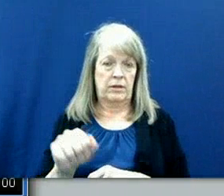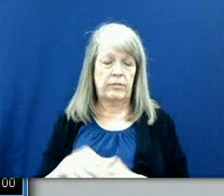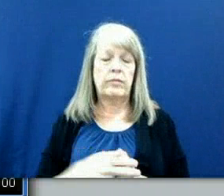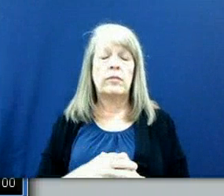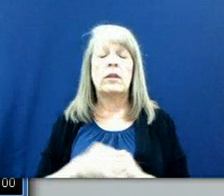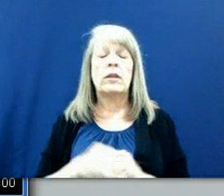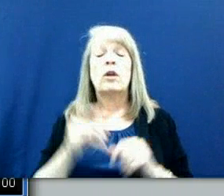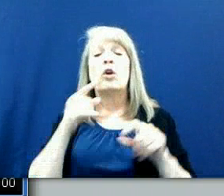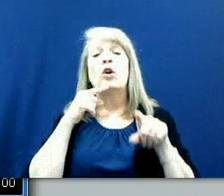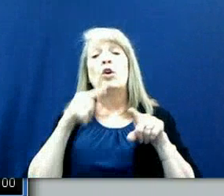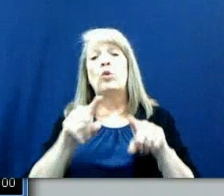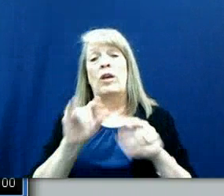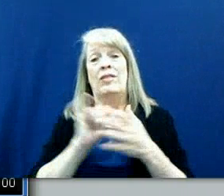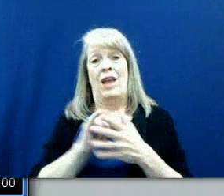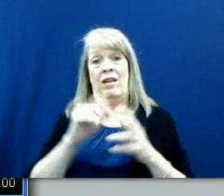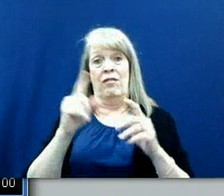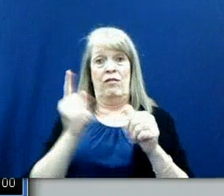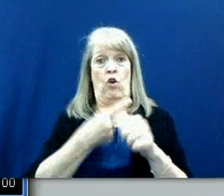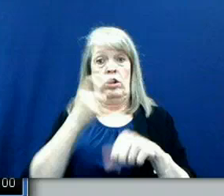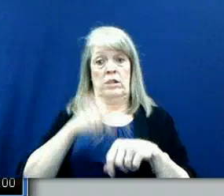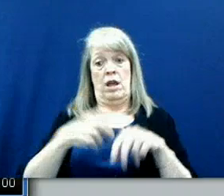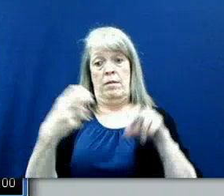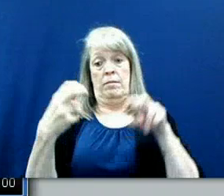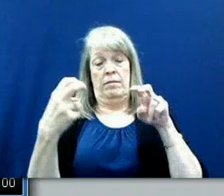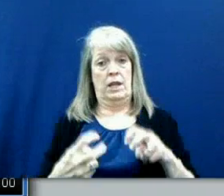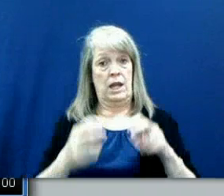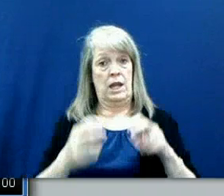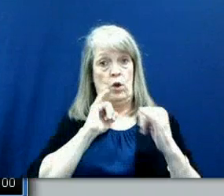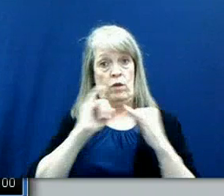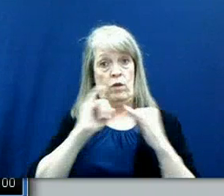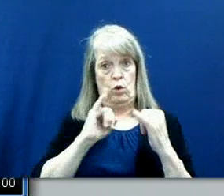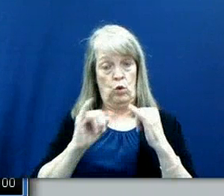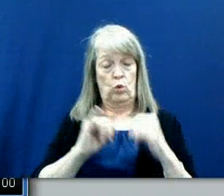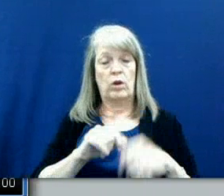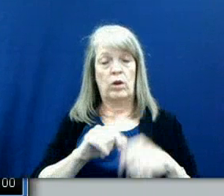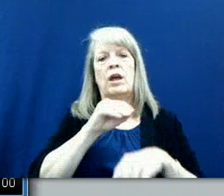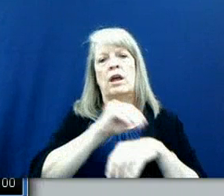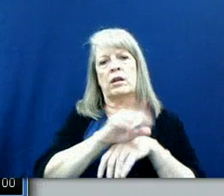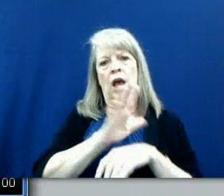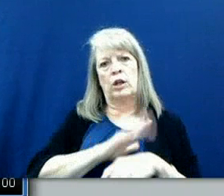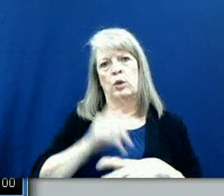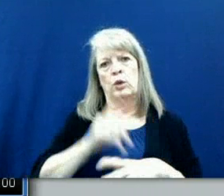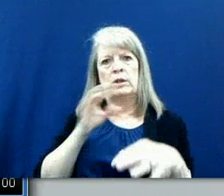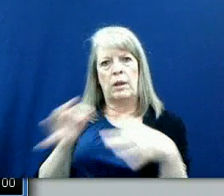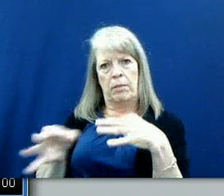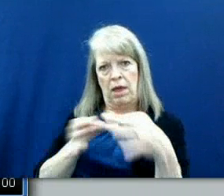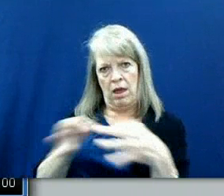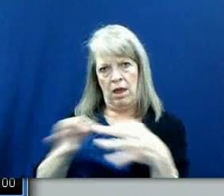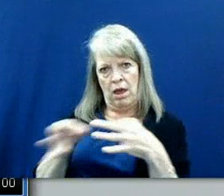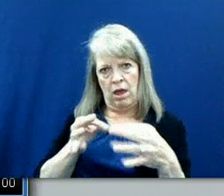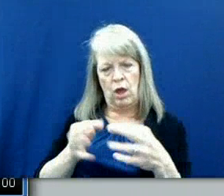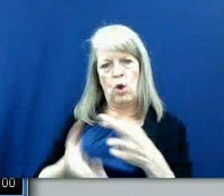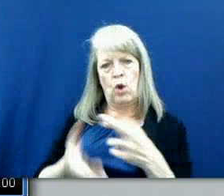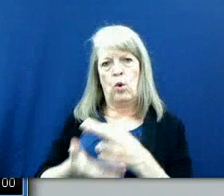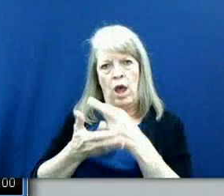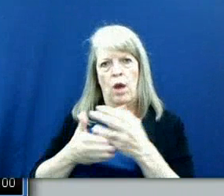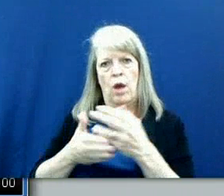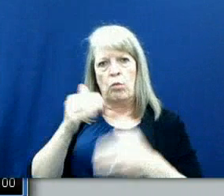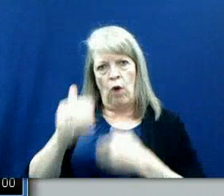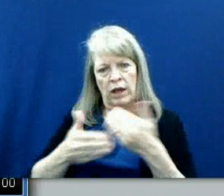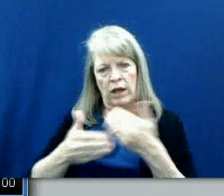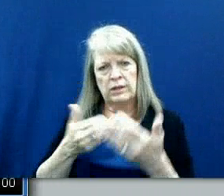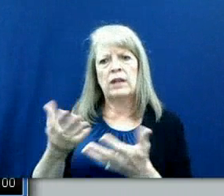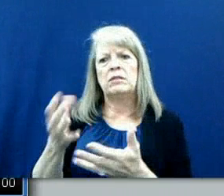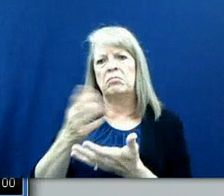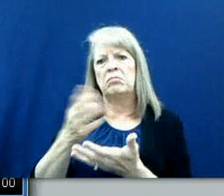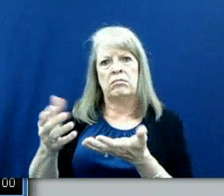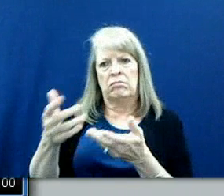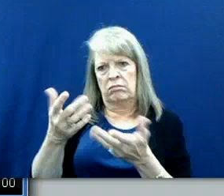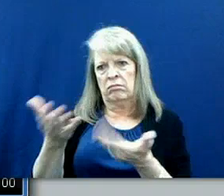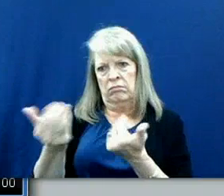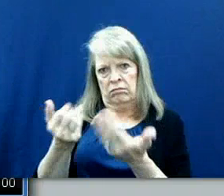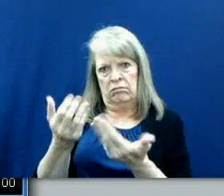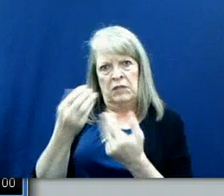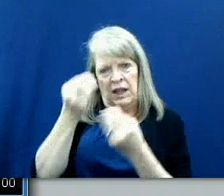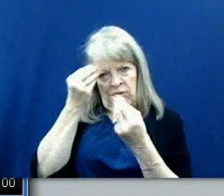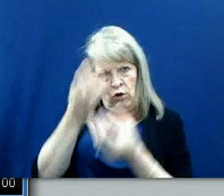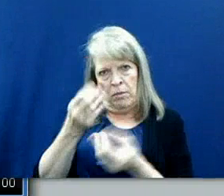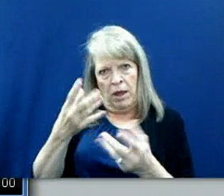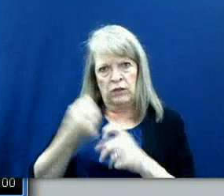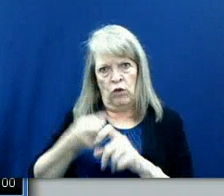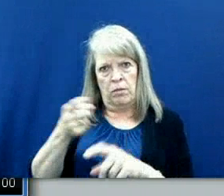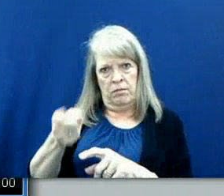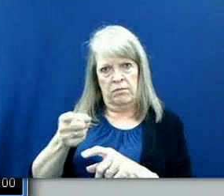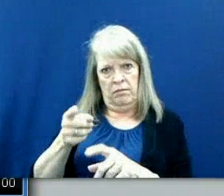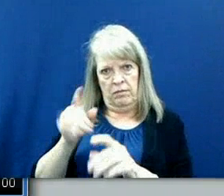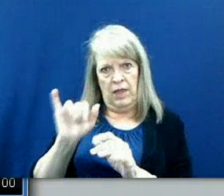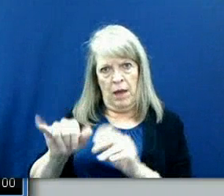During the first interview, the counselor explains the rehabilitation process and gathers information about the applicant.